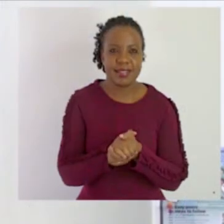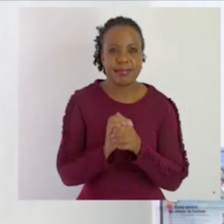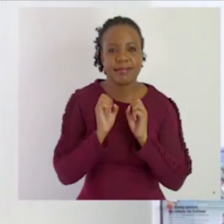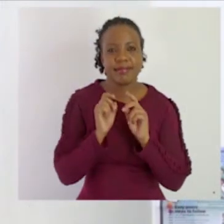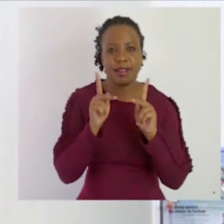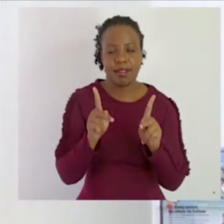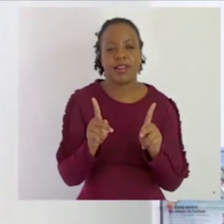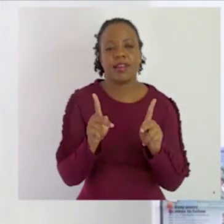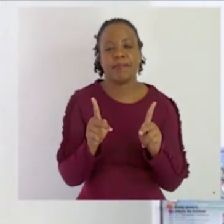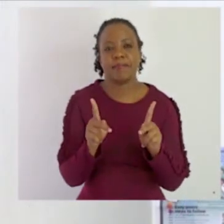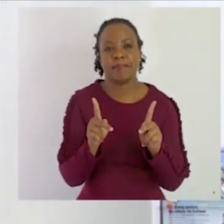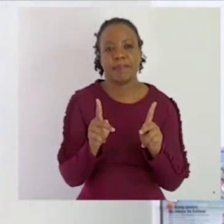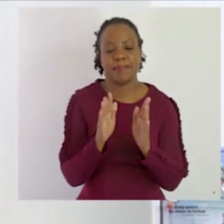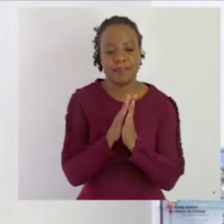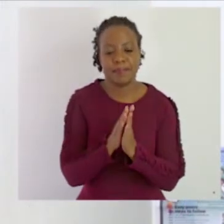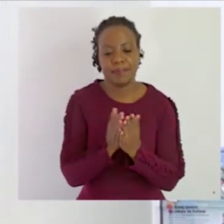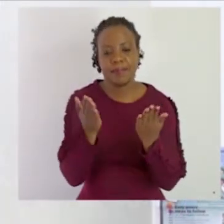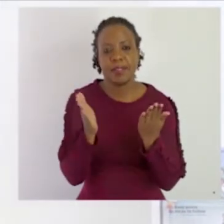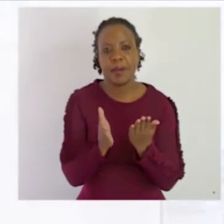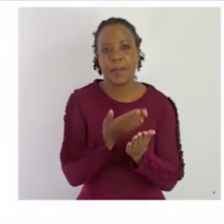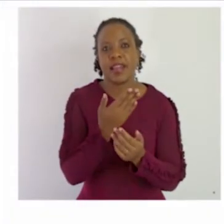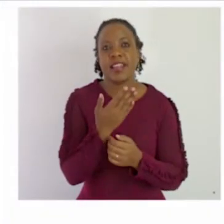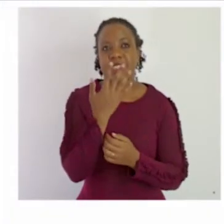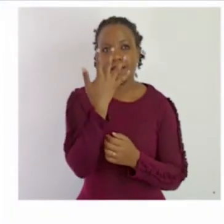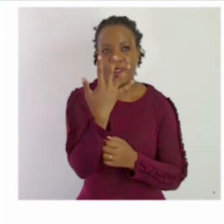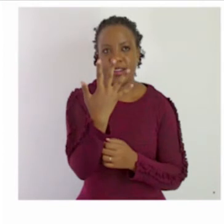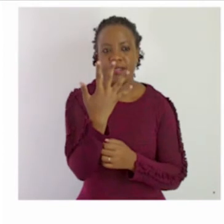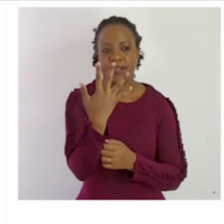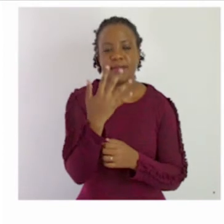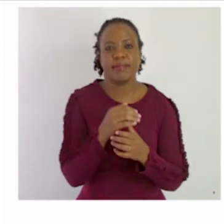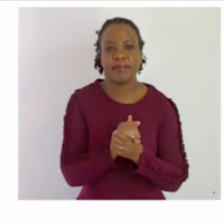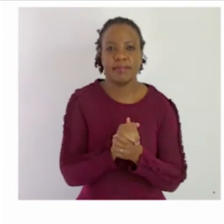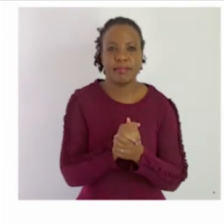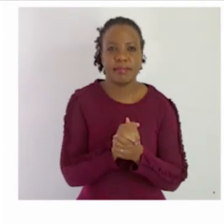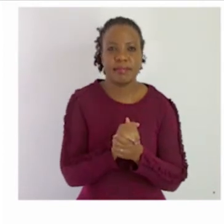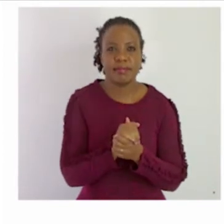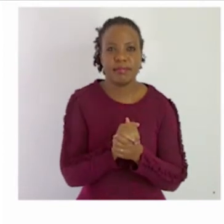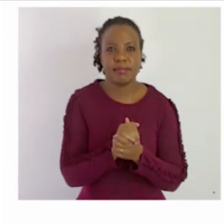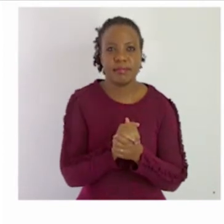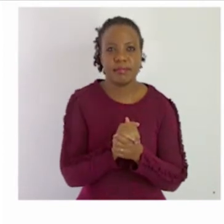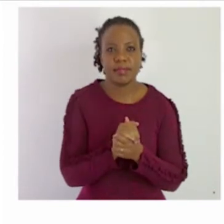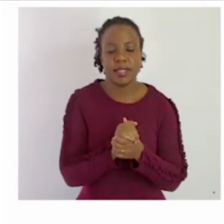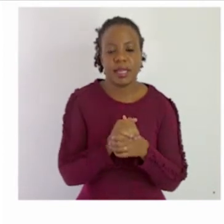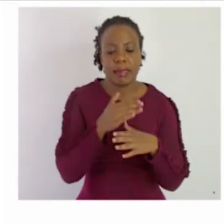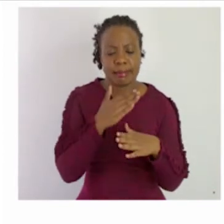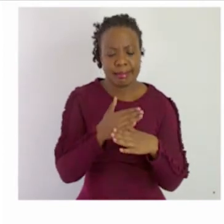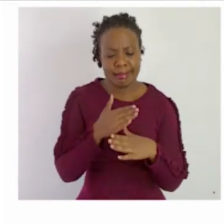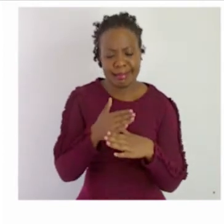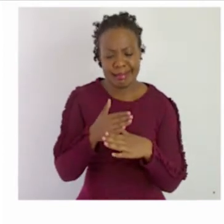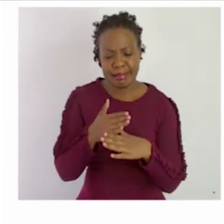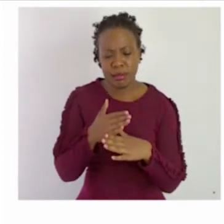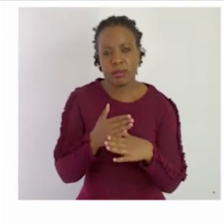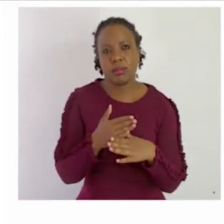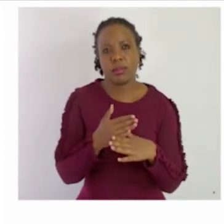Right, boys and girls, let us turn to page 5. We want to look at the activities, something that which we